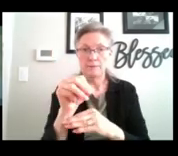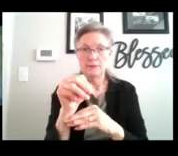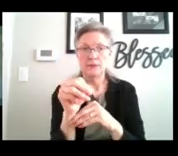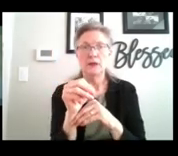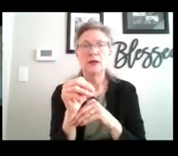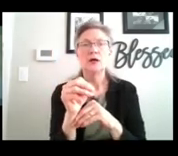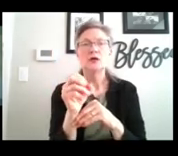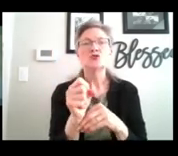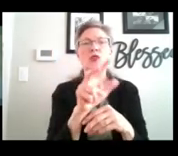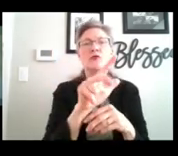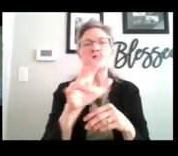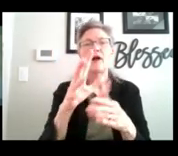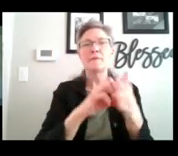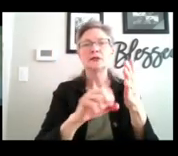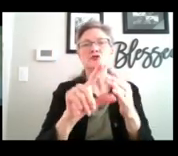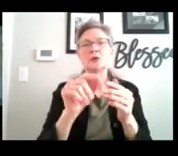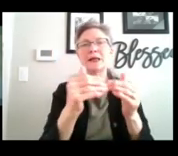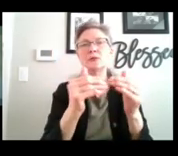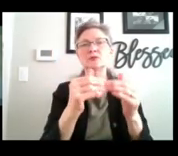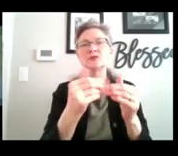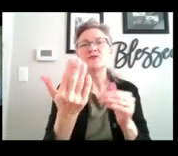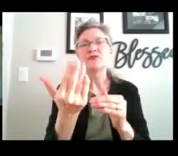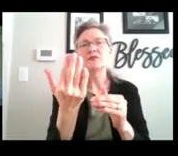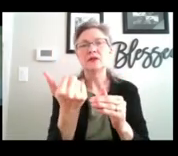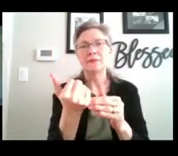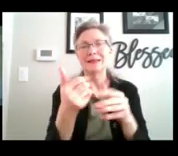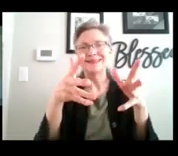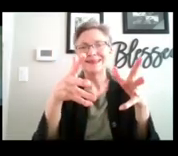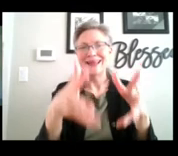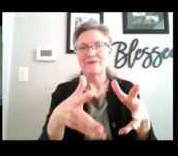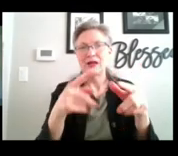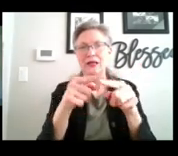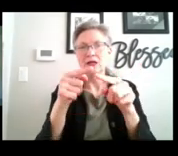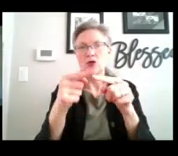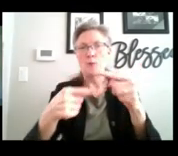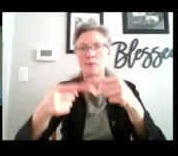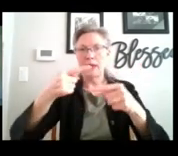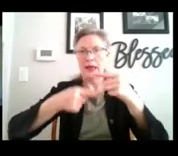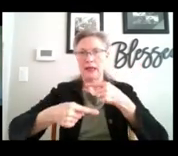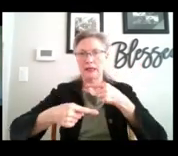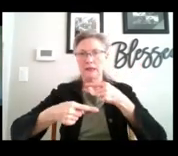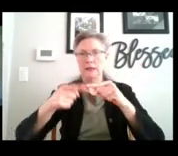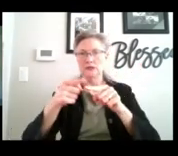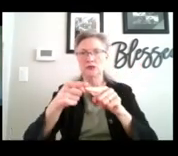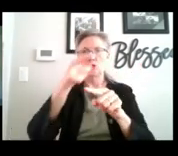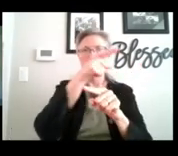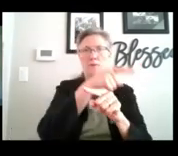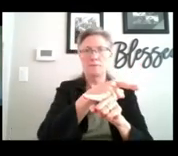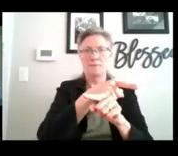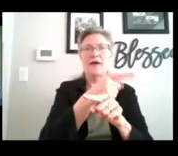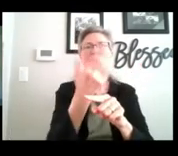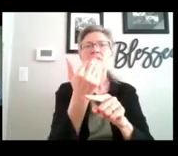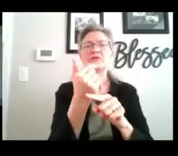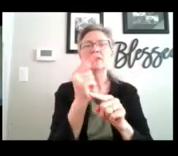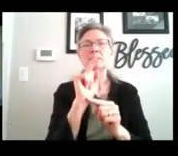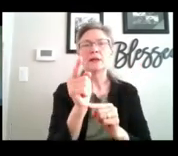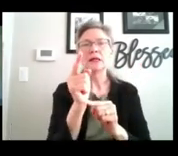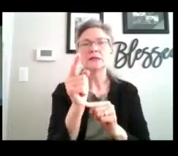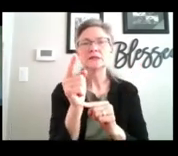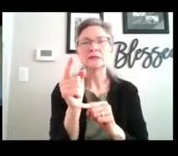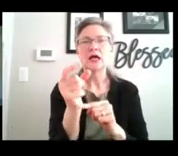from 35 minutes, I've got 15 minutes still that I need to account for. So now I'm going to think, okay, well, what's 15